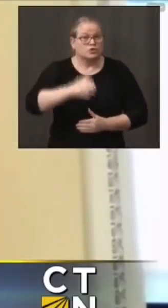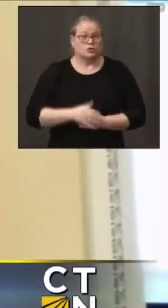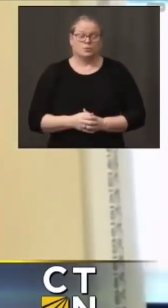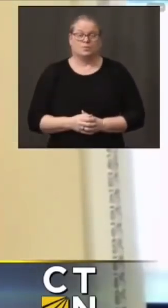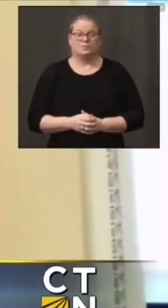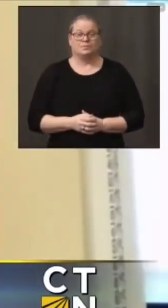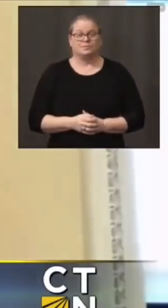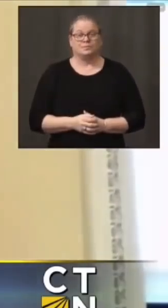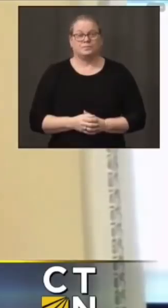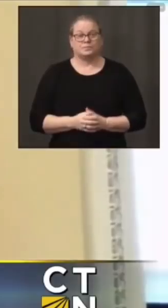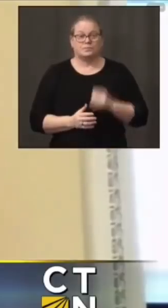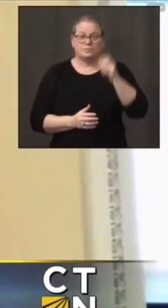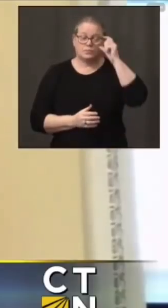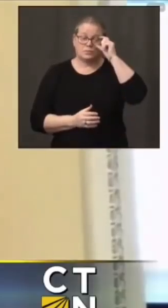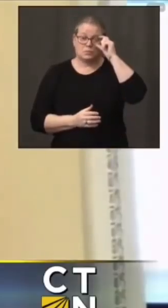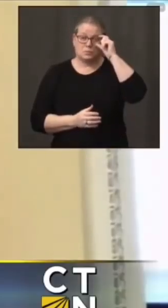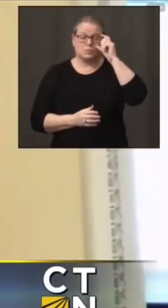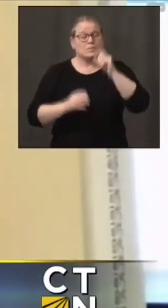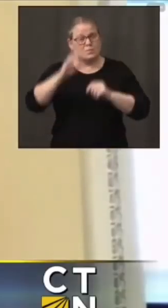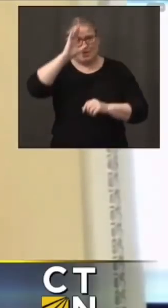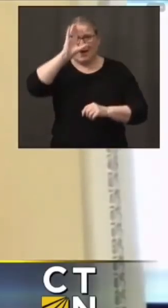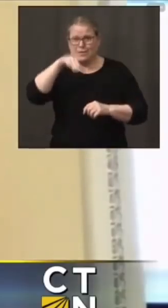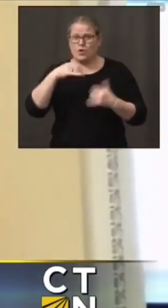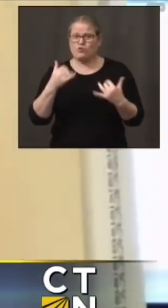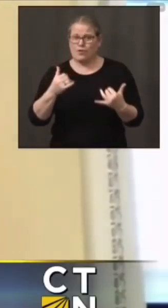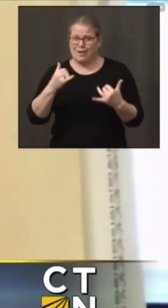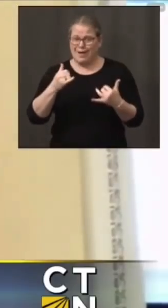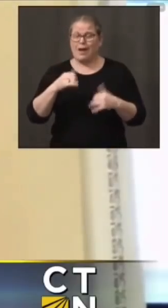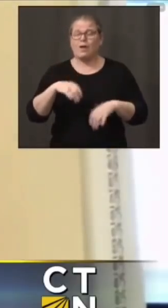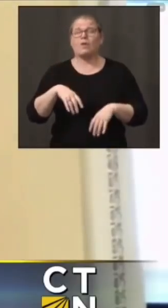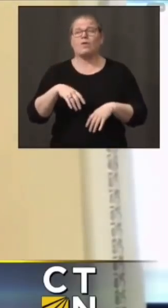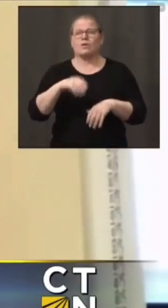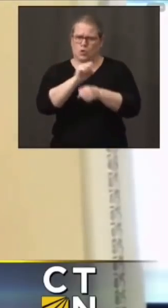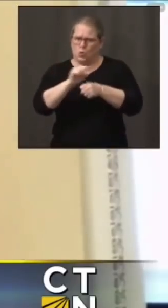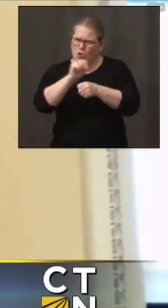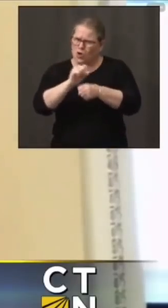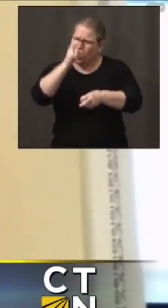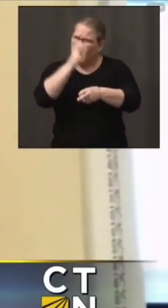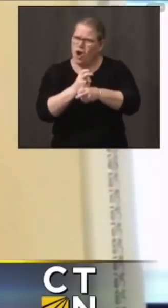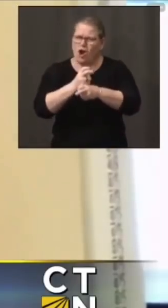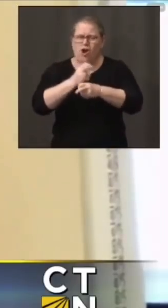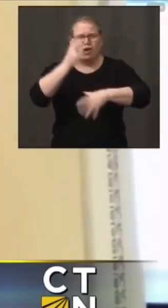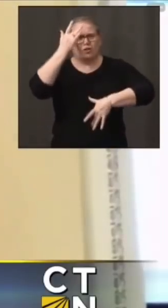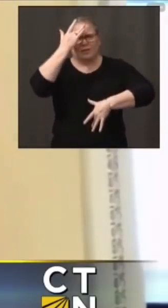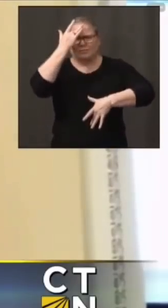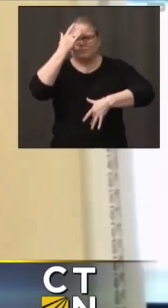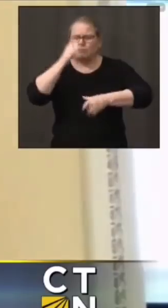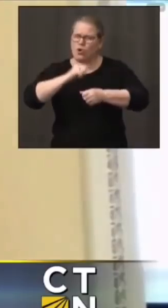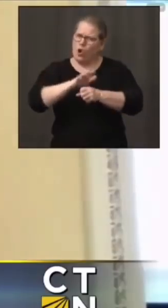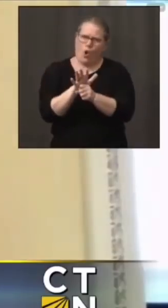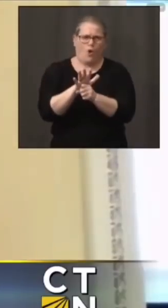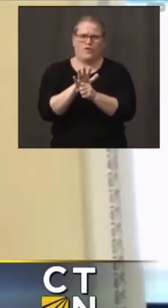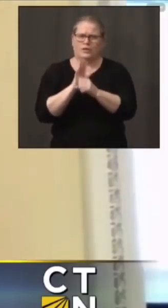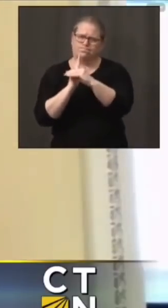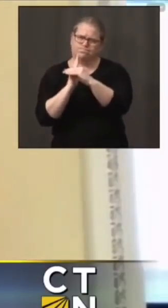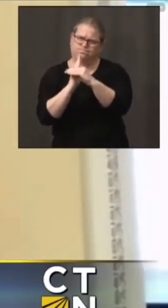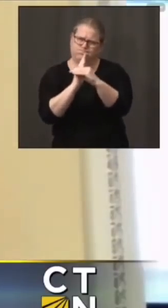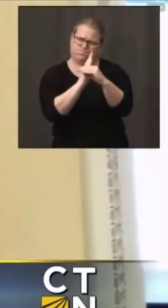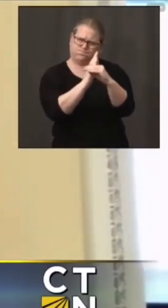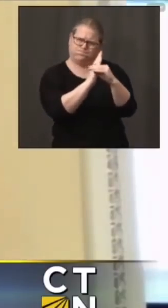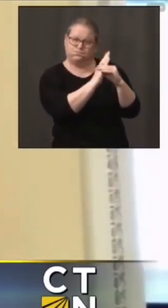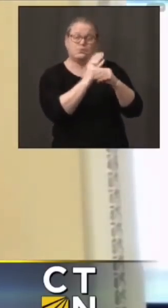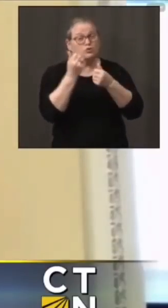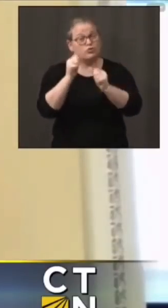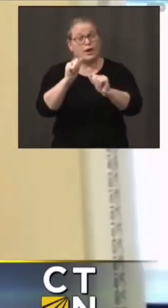very important fight against the virus. And thank you for the compliment, because we